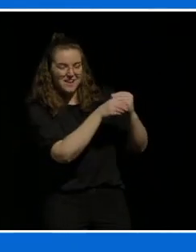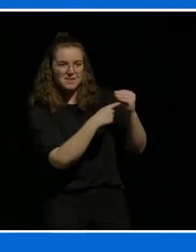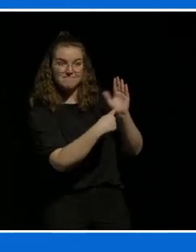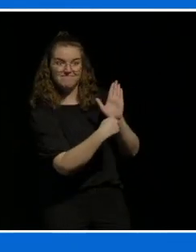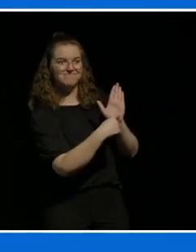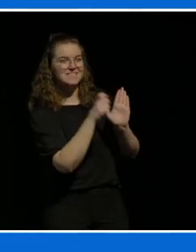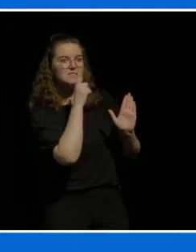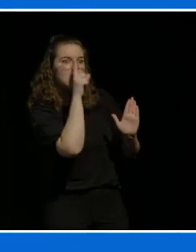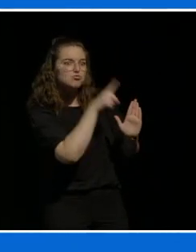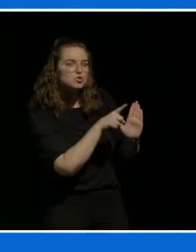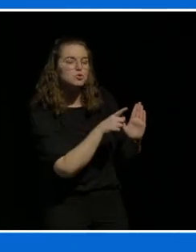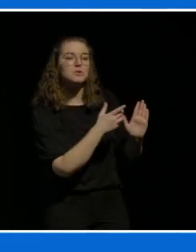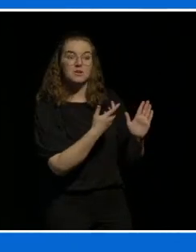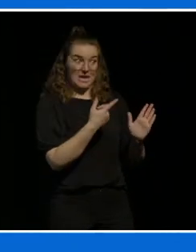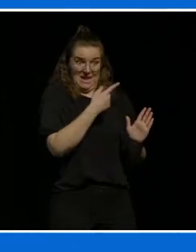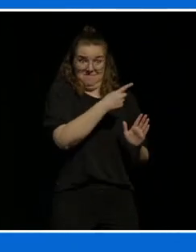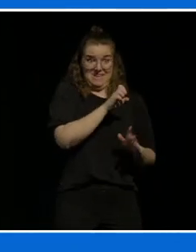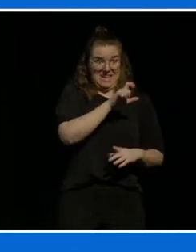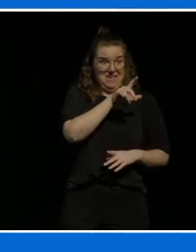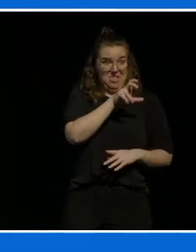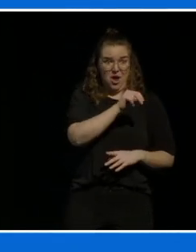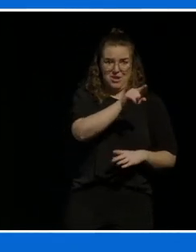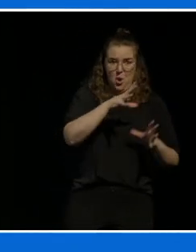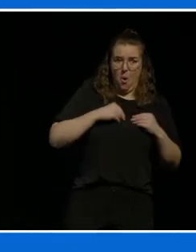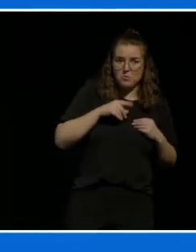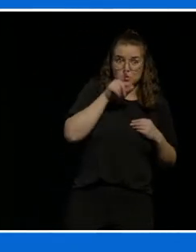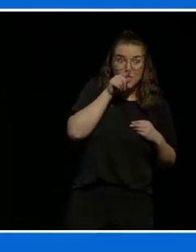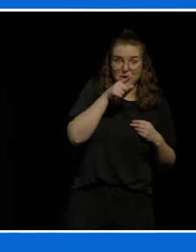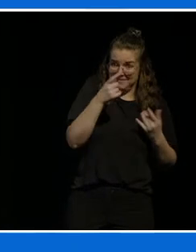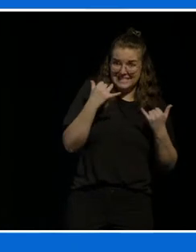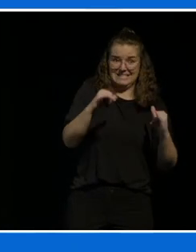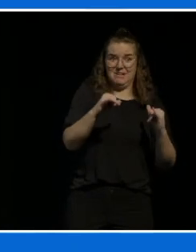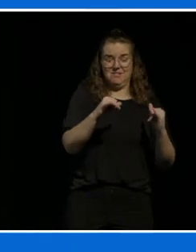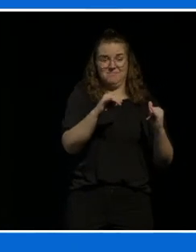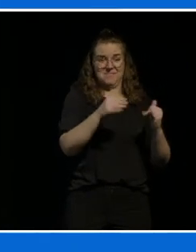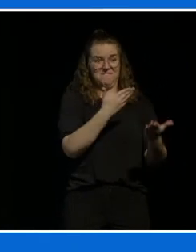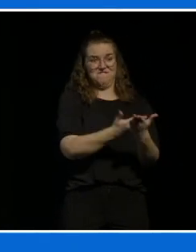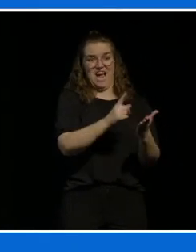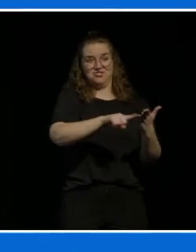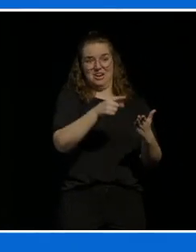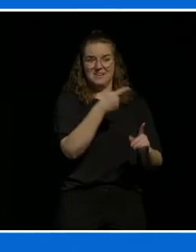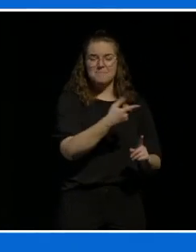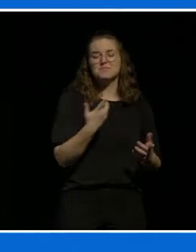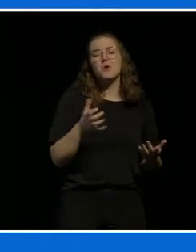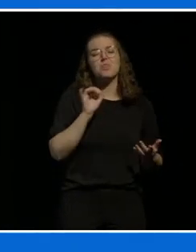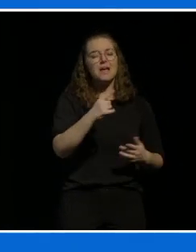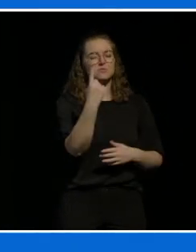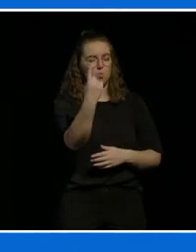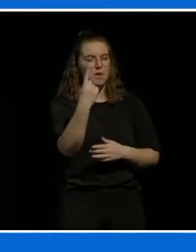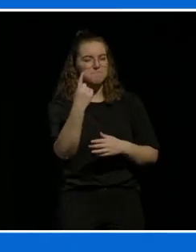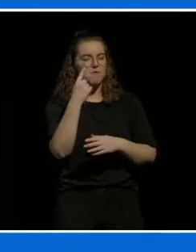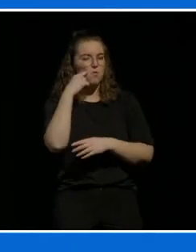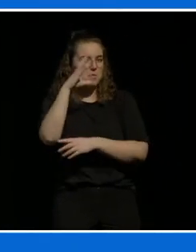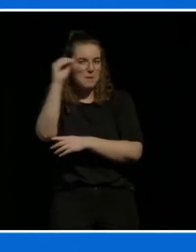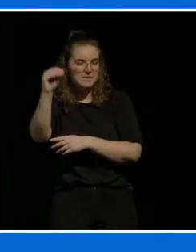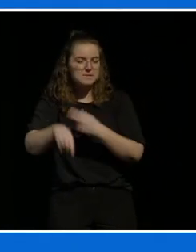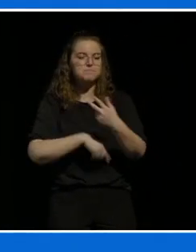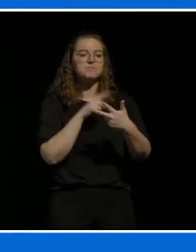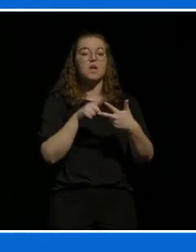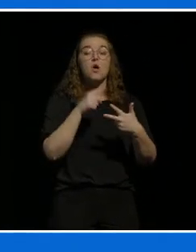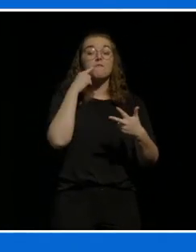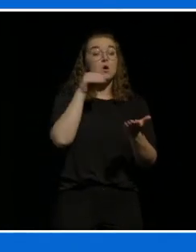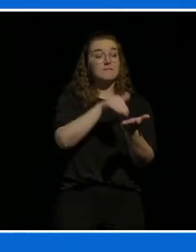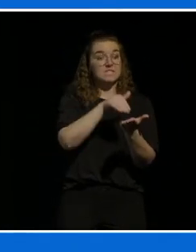that's misleading or not true, we're going to hold you accountable. So so that's one, kind of the companies. Two, I think for physicians, I always